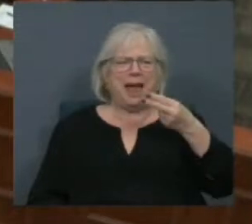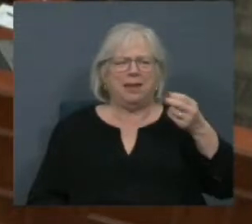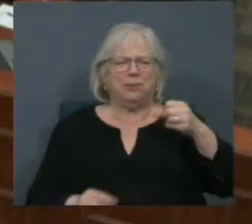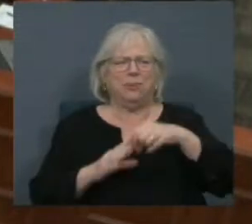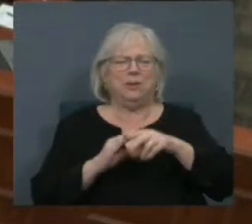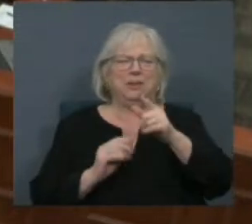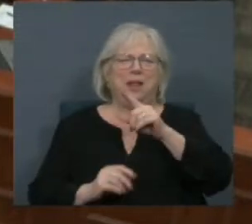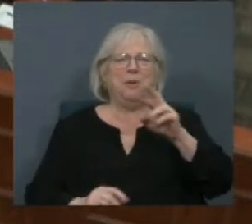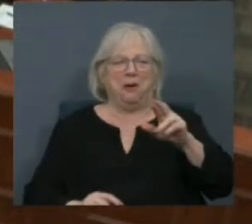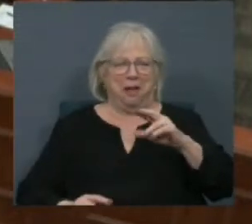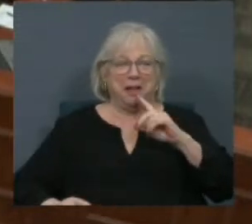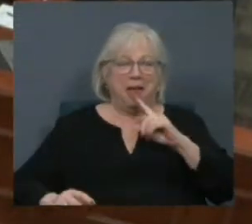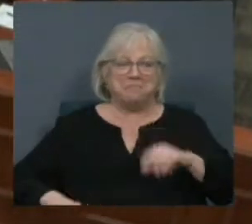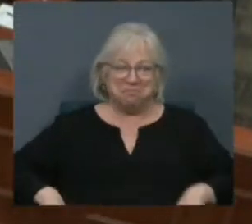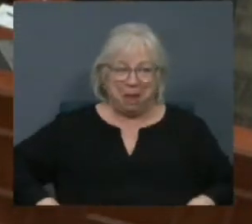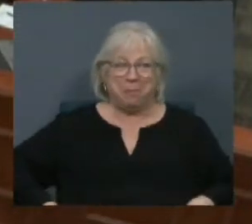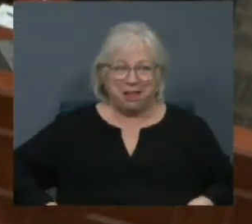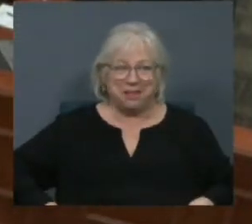that?